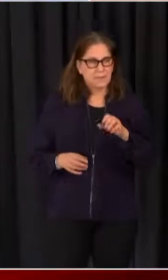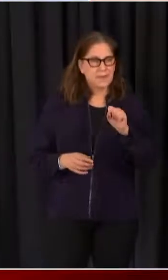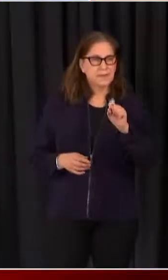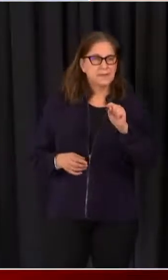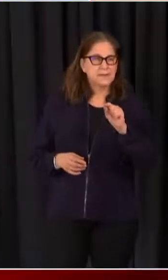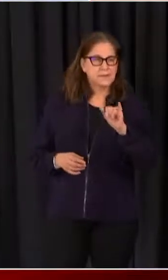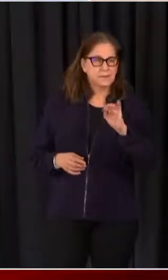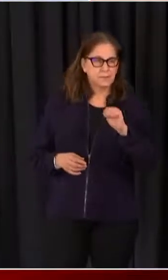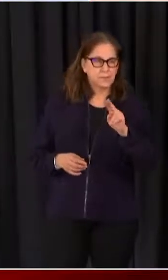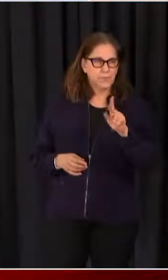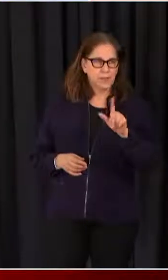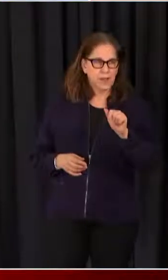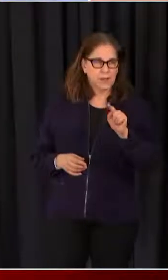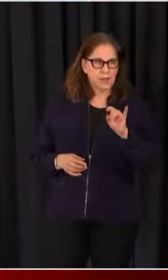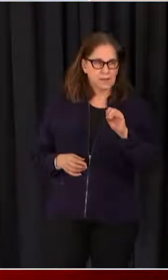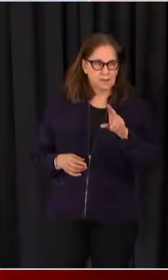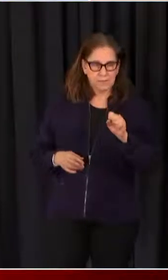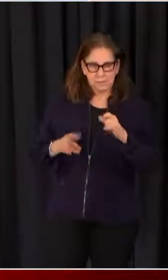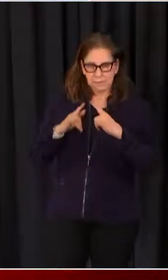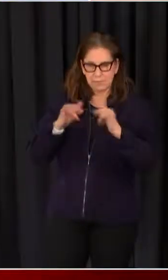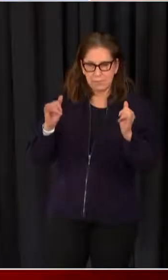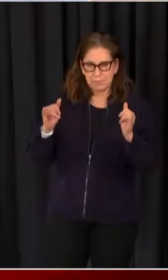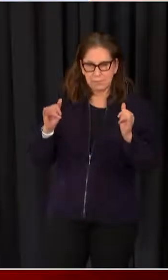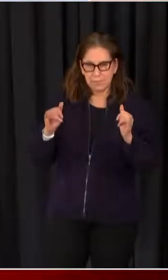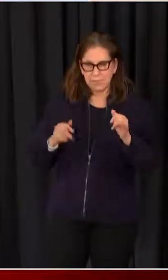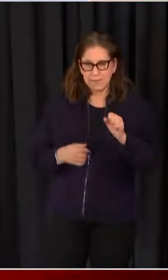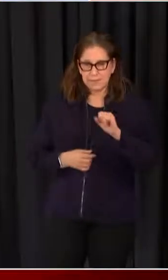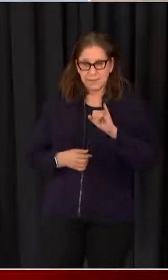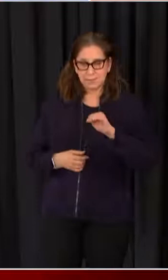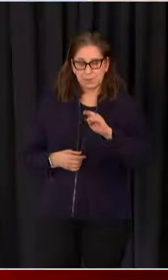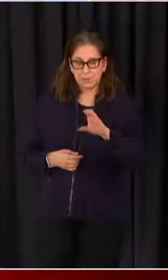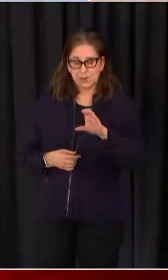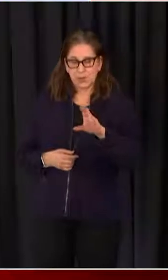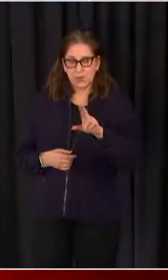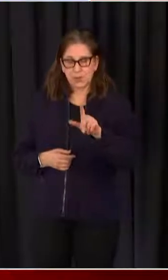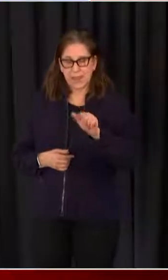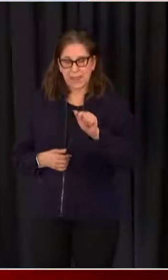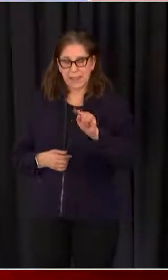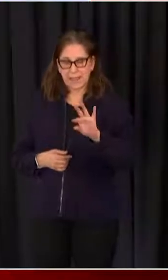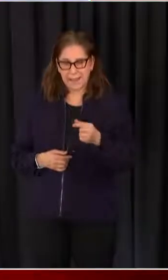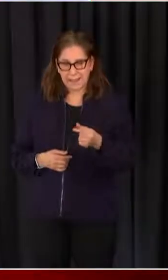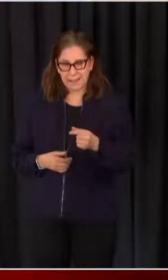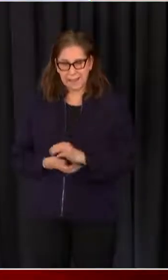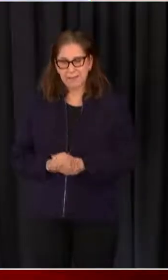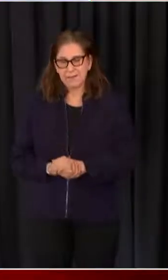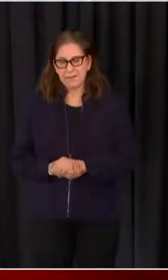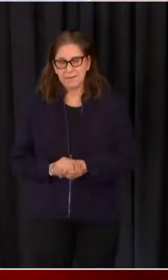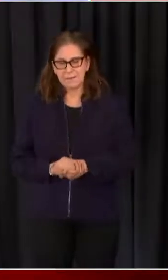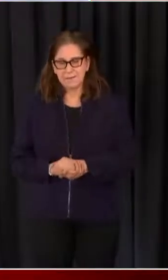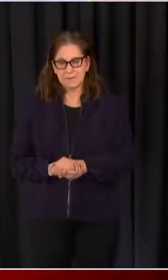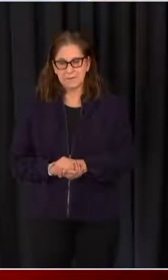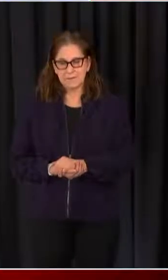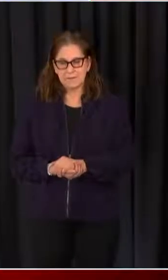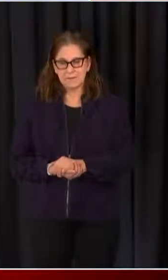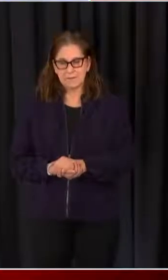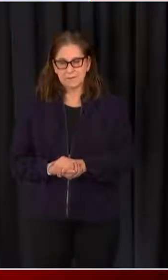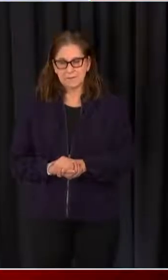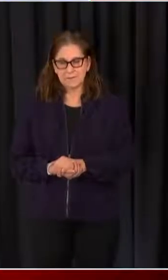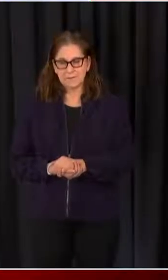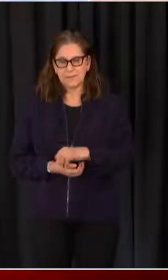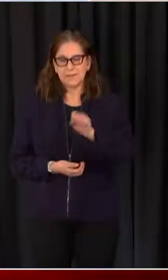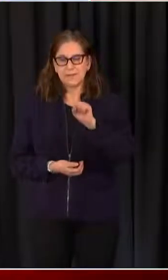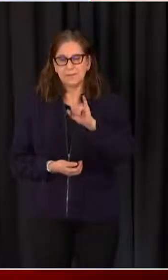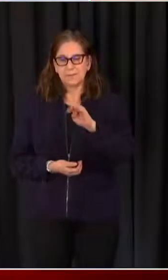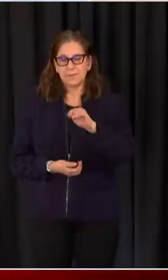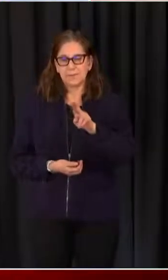report like we report information about cases and spread. So while I will want to hear about that, I